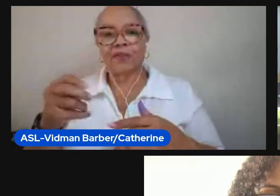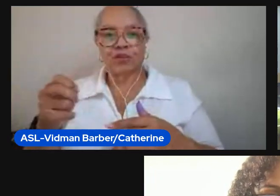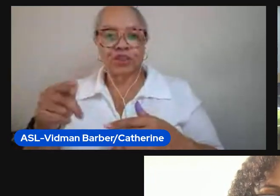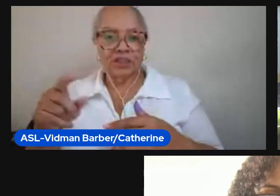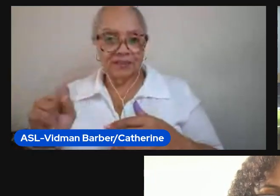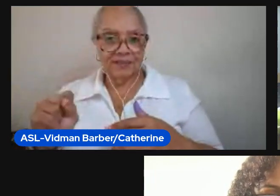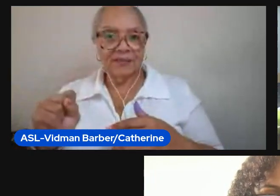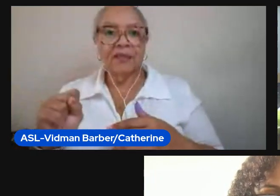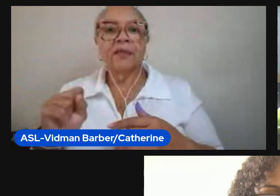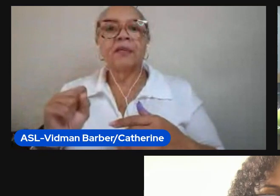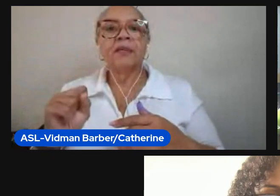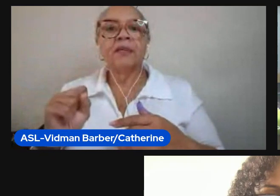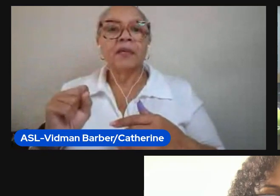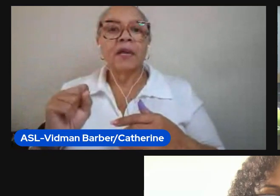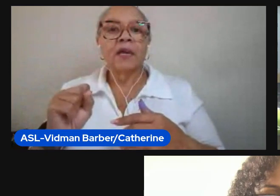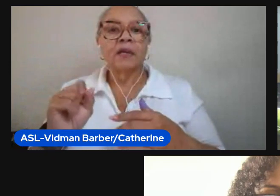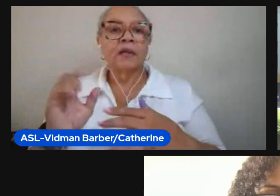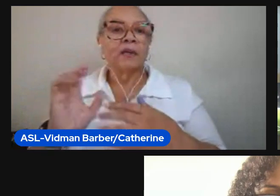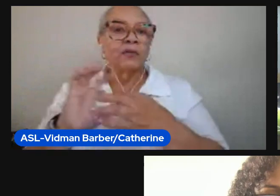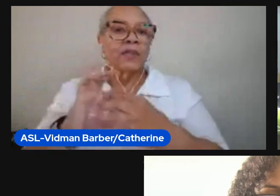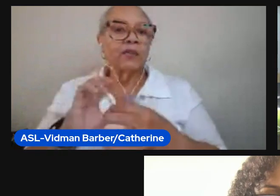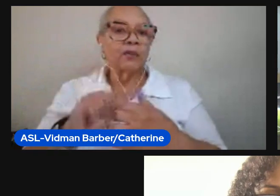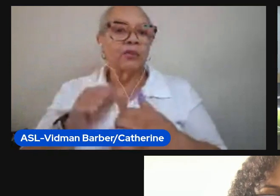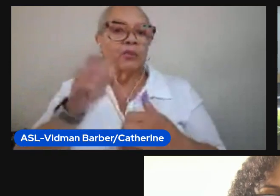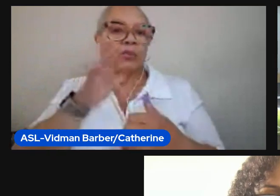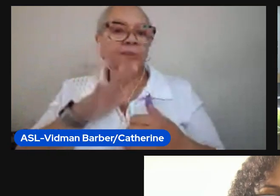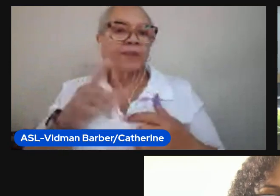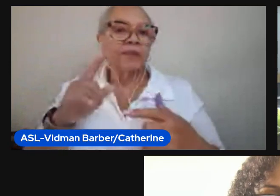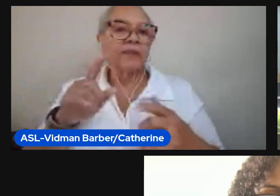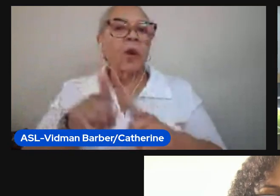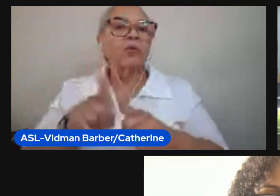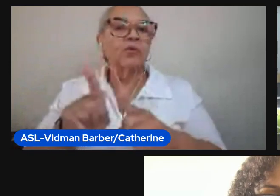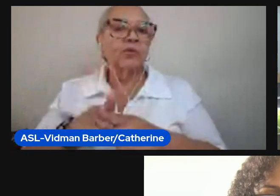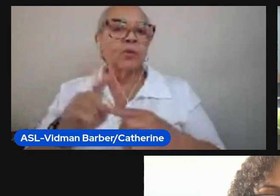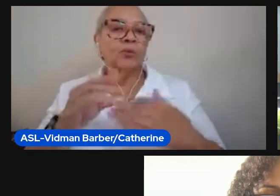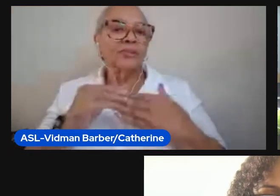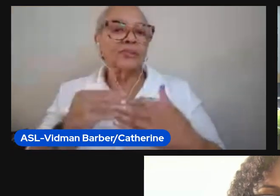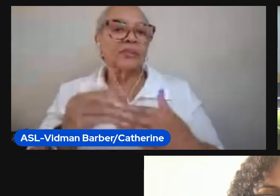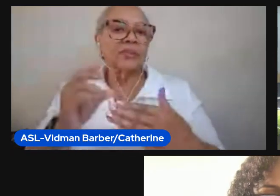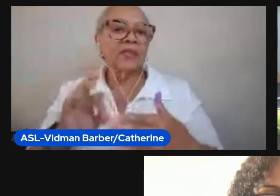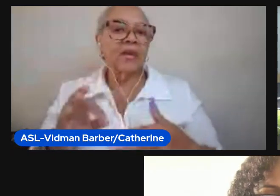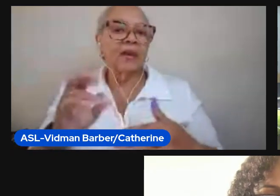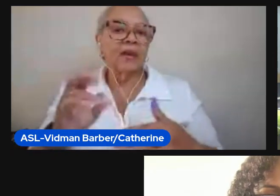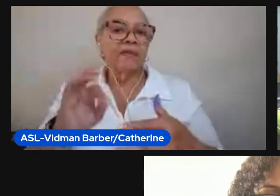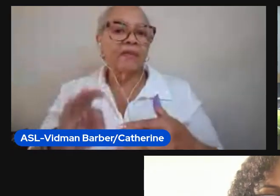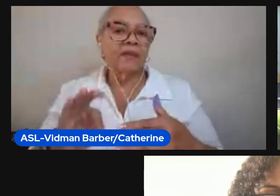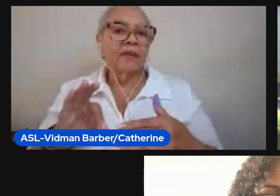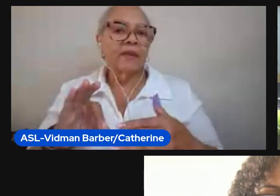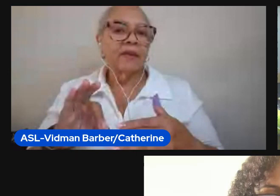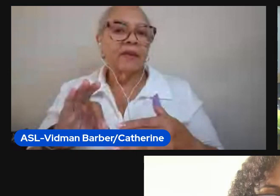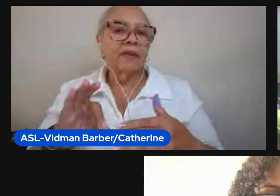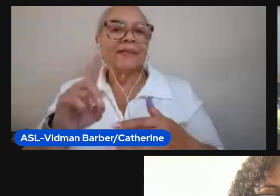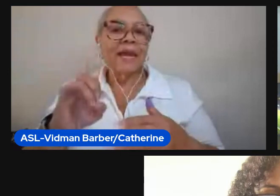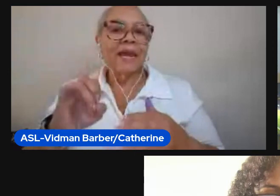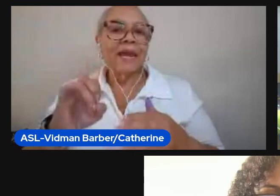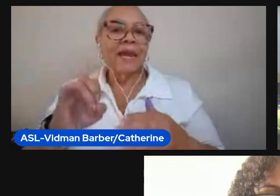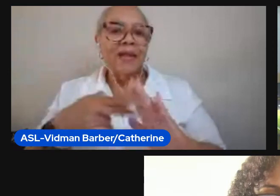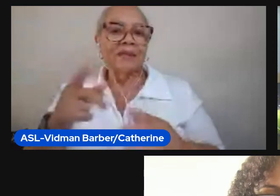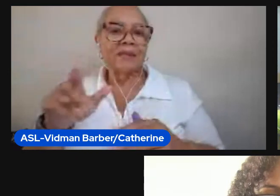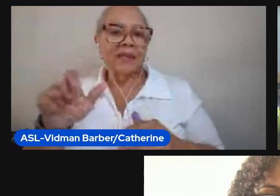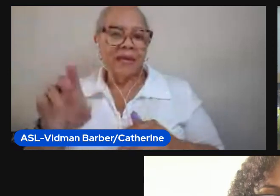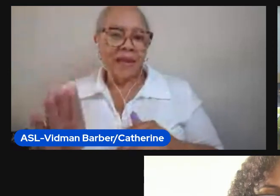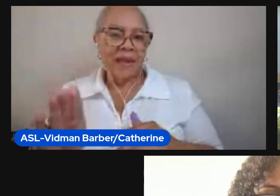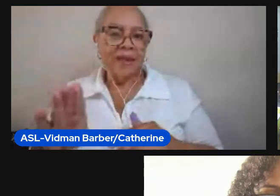Brigham and Women's Hospital, she was also the lead of the Mass General Brigham Diagnostics Accelerator Lab to evaluate